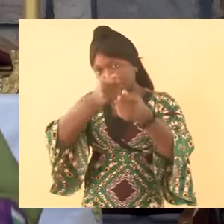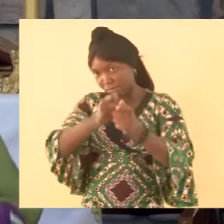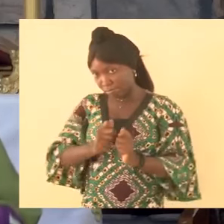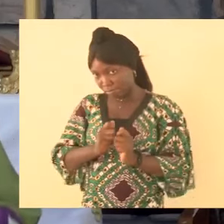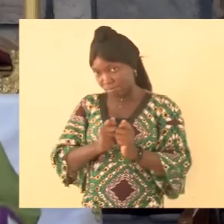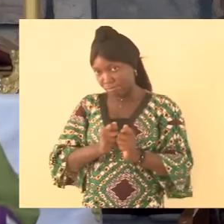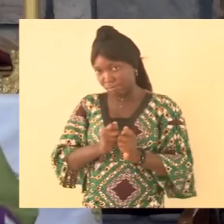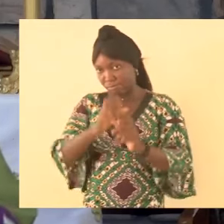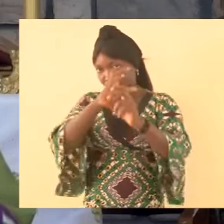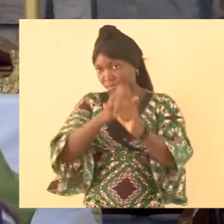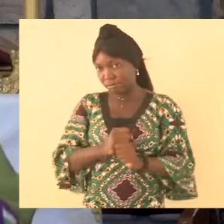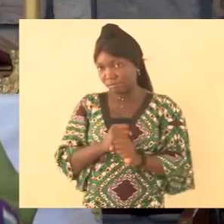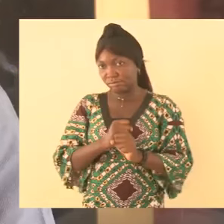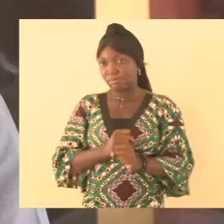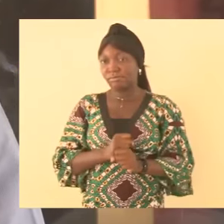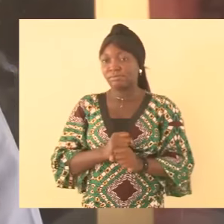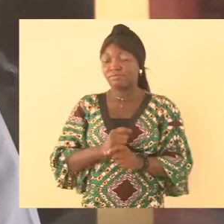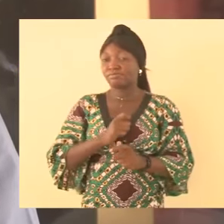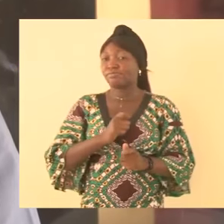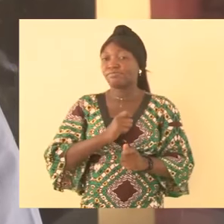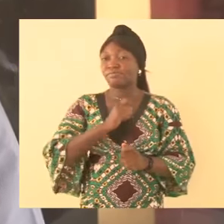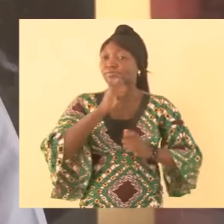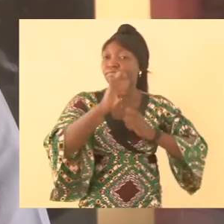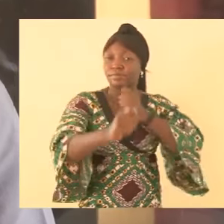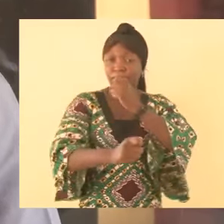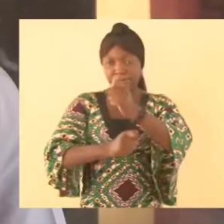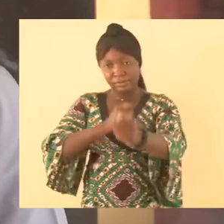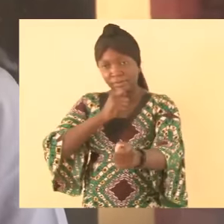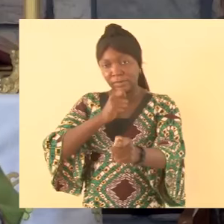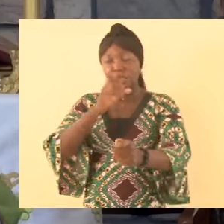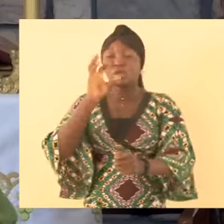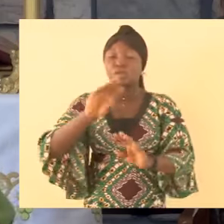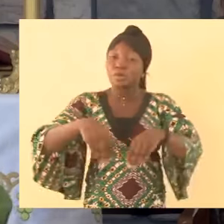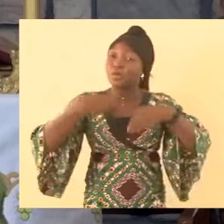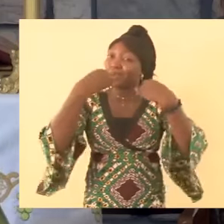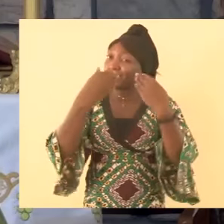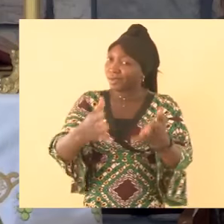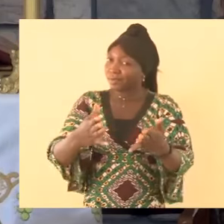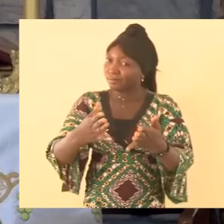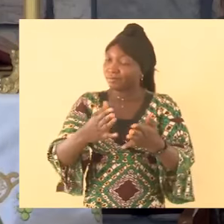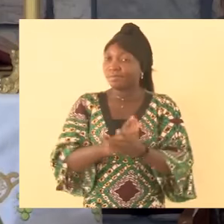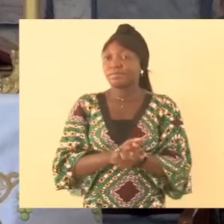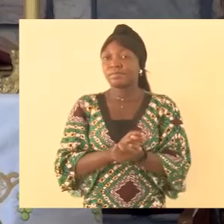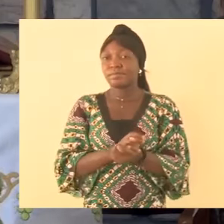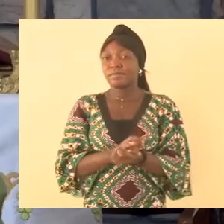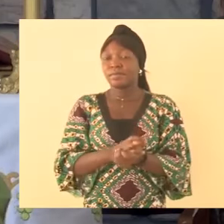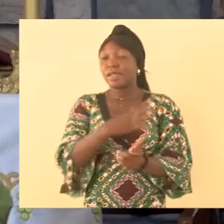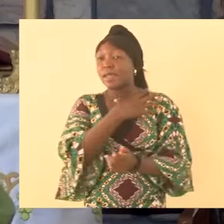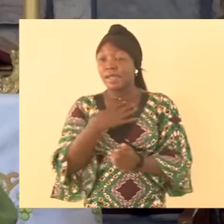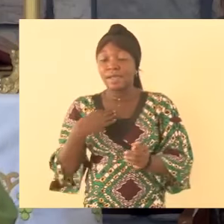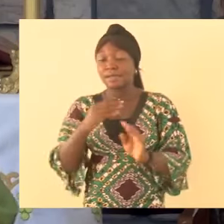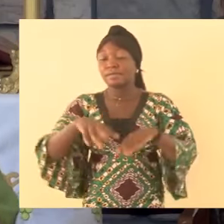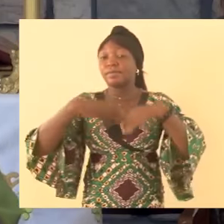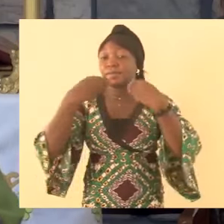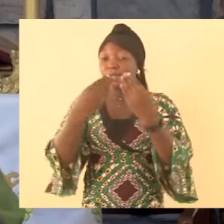It's not a giving and receiving. Not transactional. It's not transactional. Exactly. So you give generously